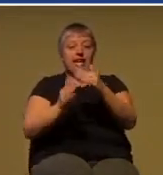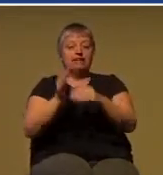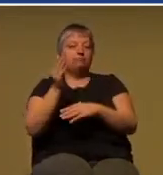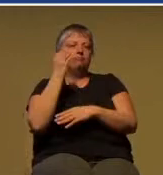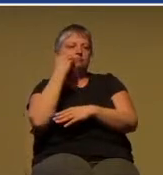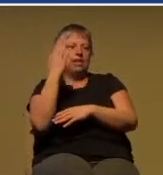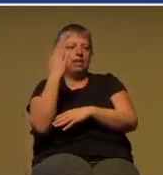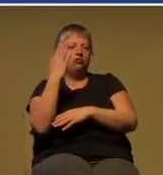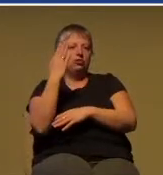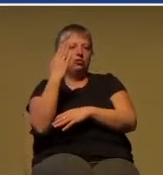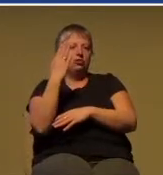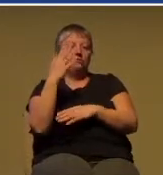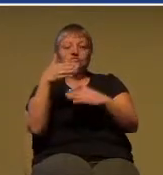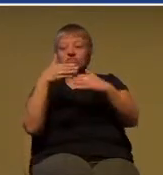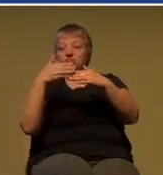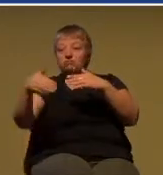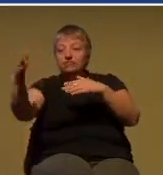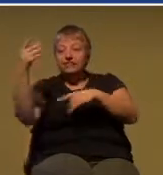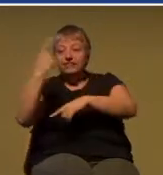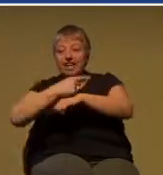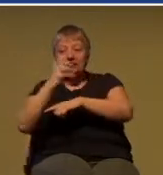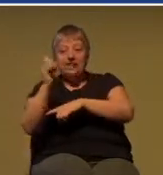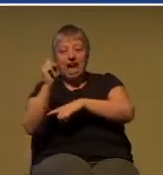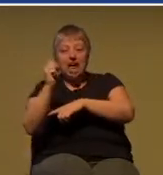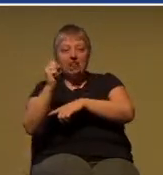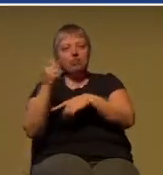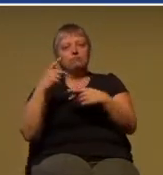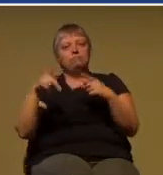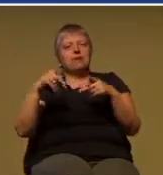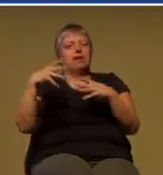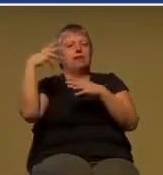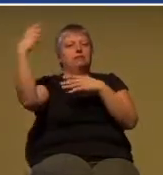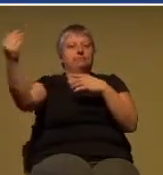out and enjoy the rest of their day. In fact, the seminar